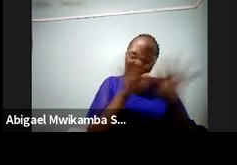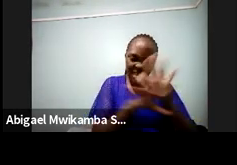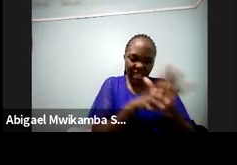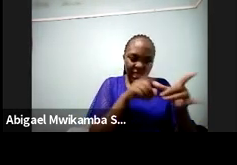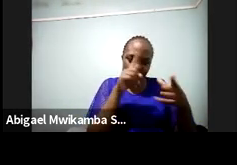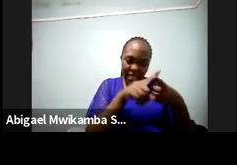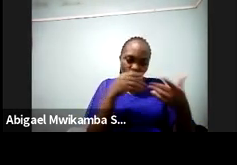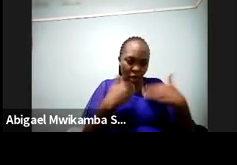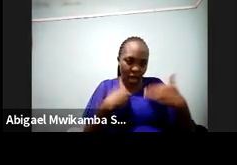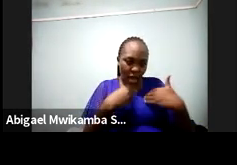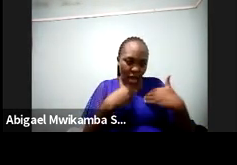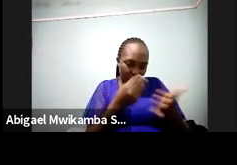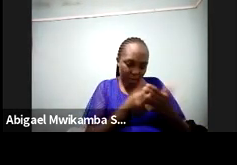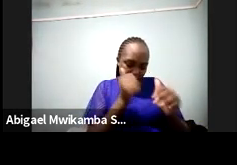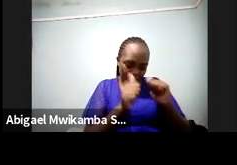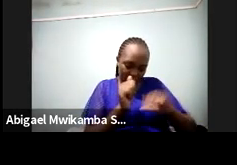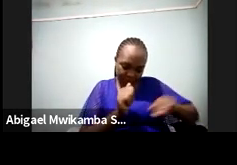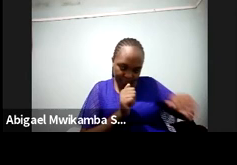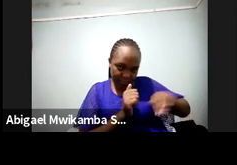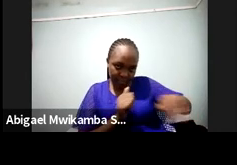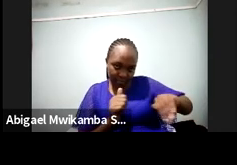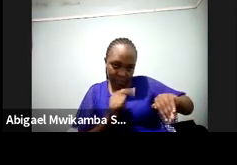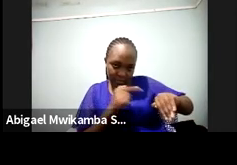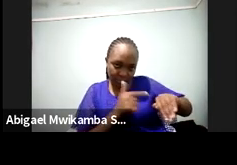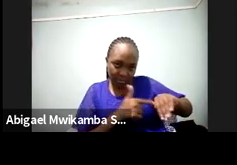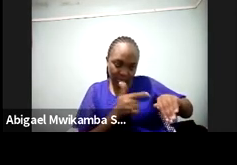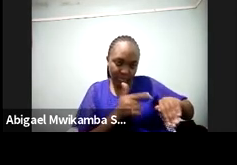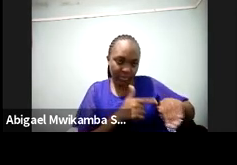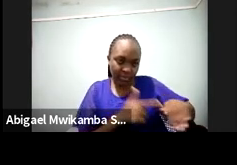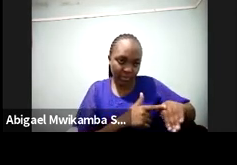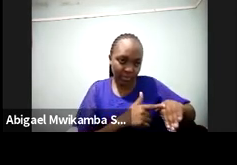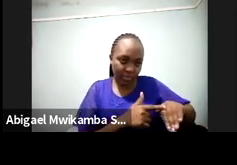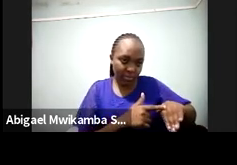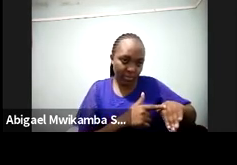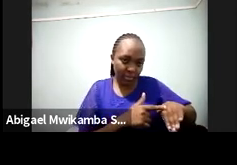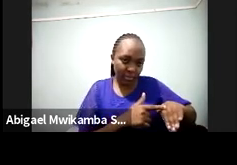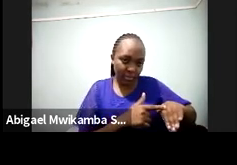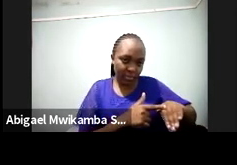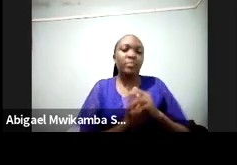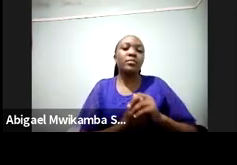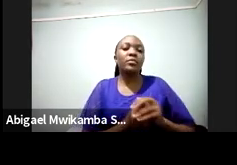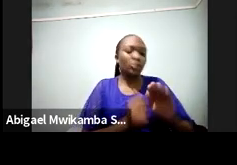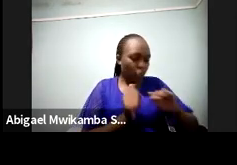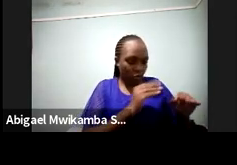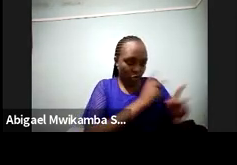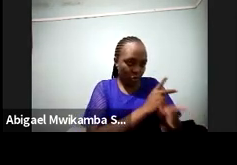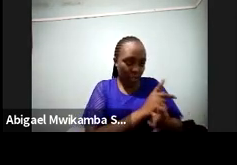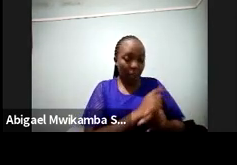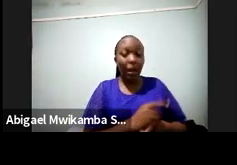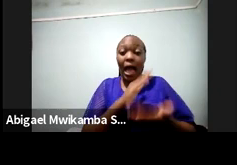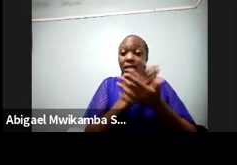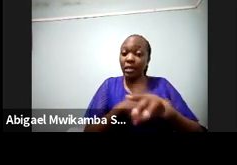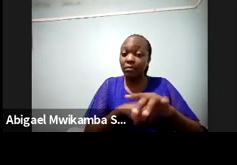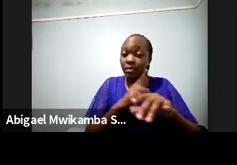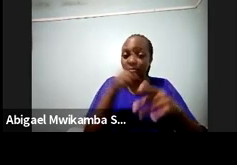done with your expenditure and your discretion, something may come up. And sometimes the savings come handy to sort you out when you're in